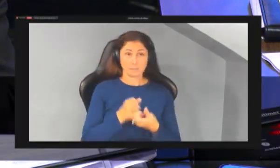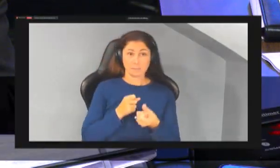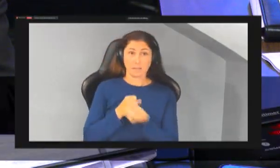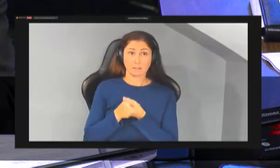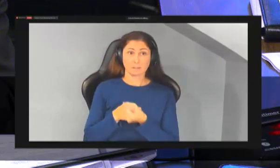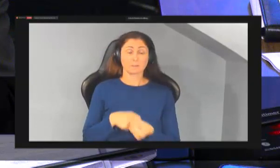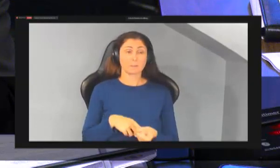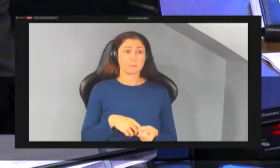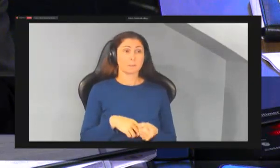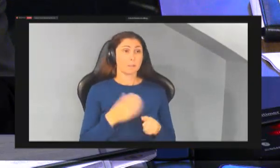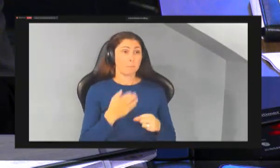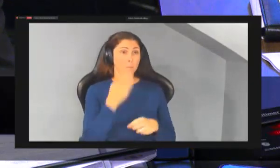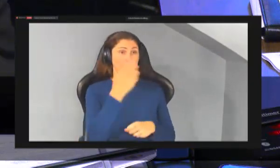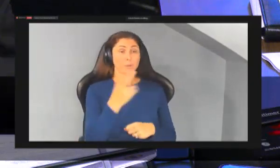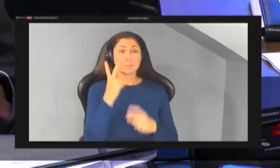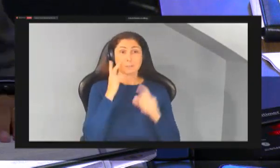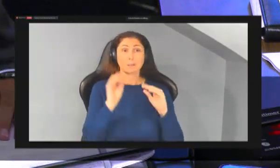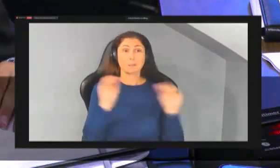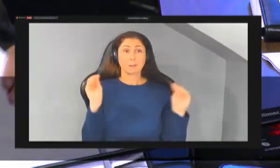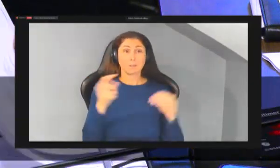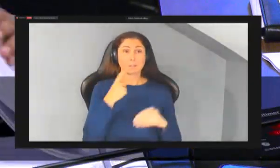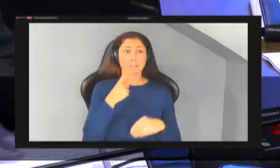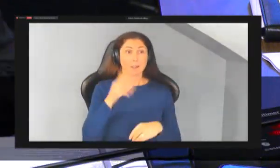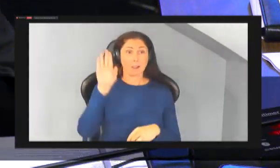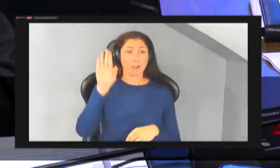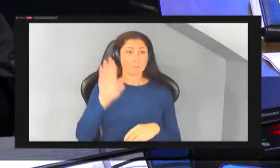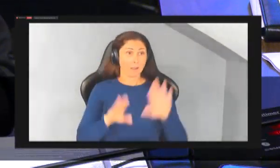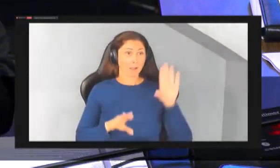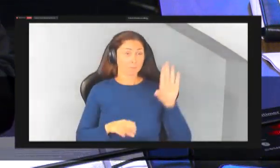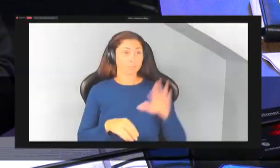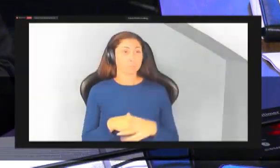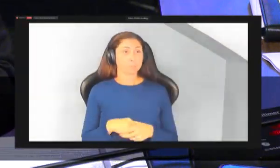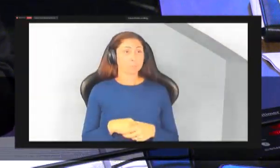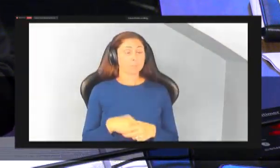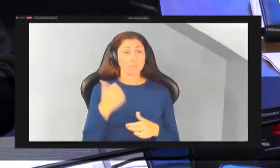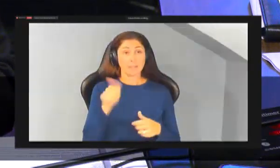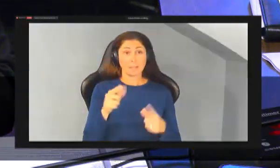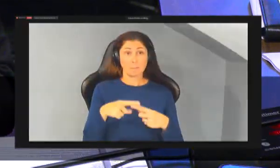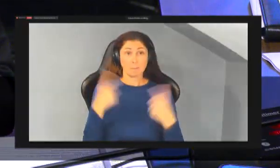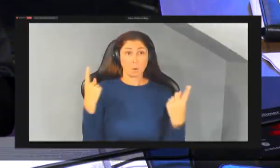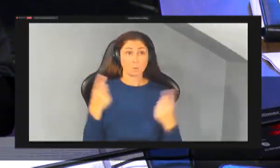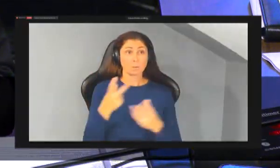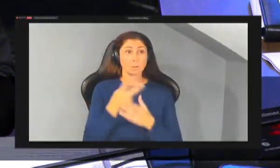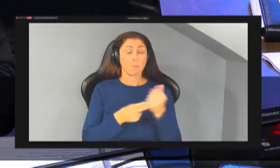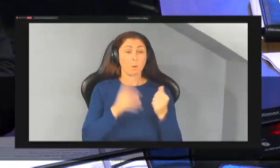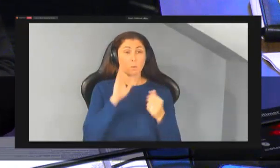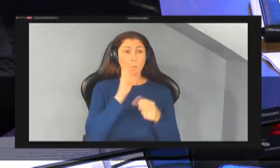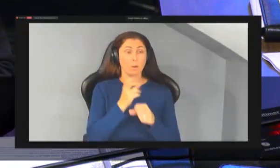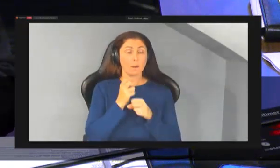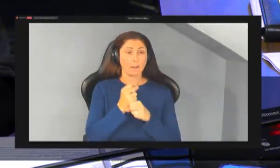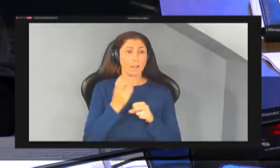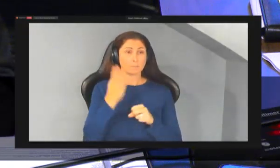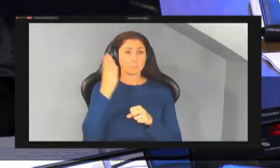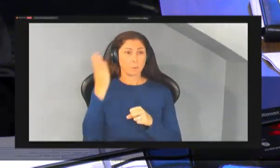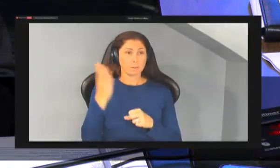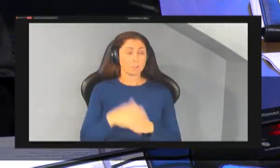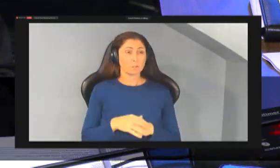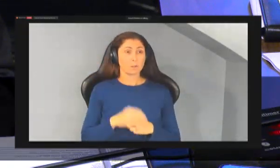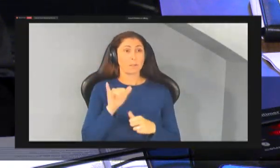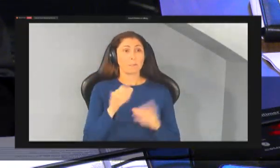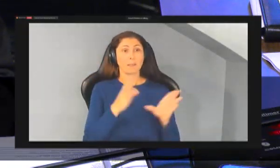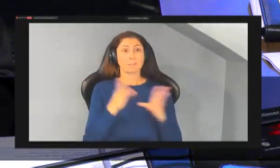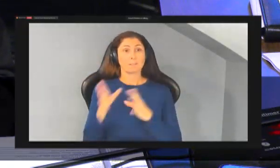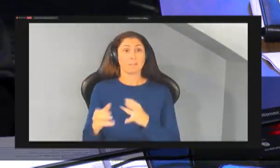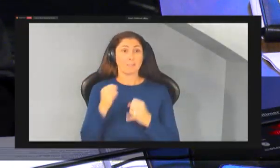discussion? Seeing none, all those in favor say aye. Aye. Any opposed? Both bills receive an affirmative recommendation. That takes us to our last